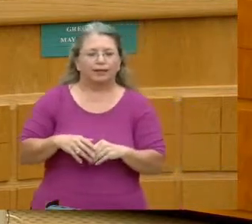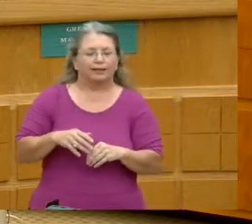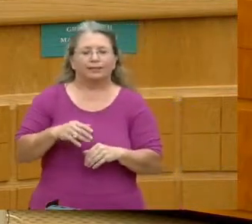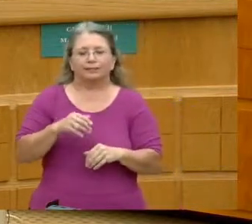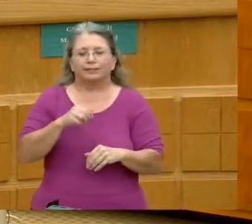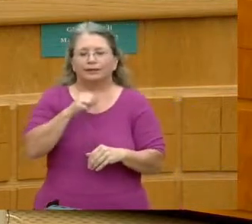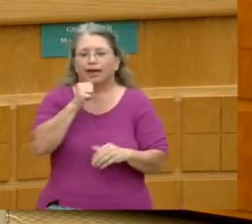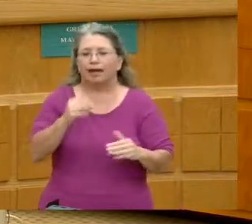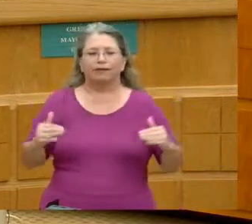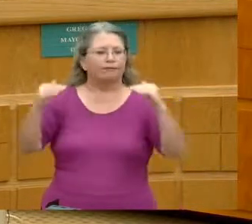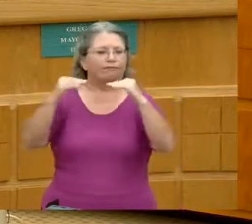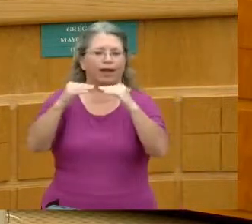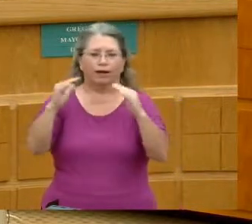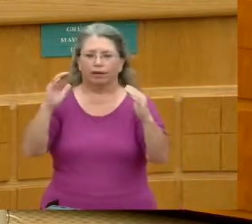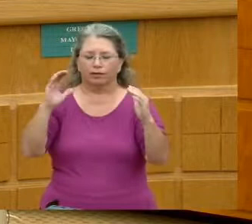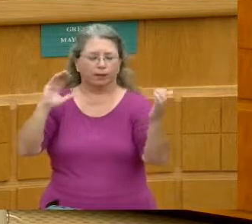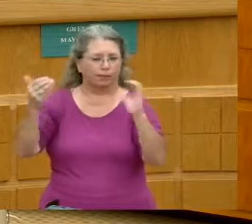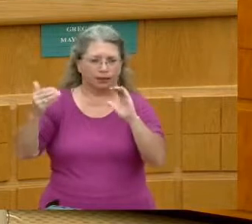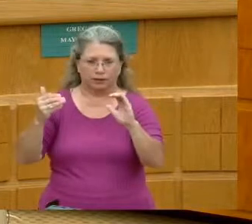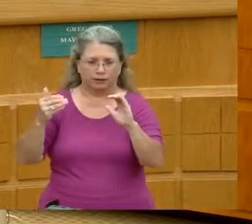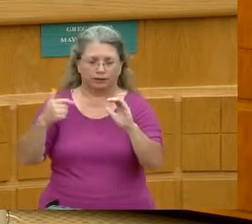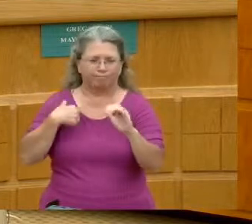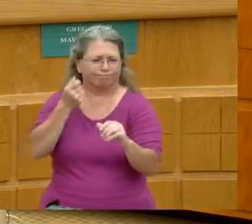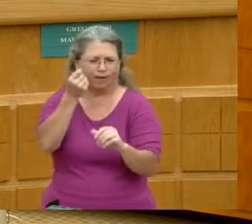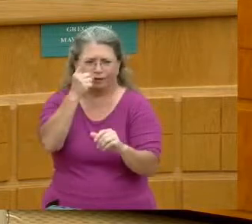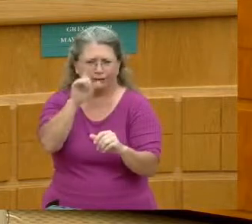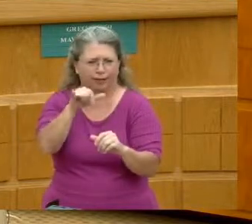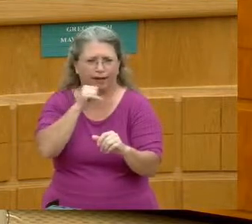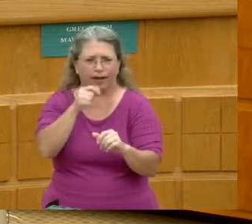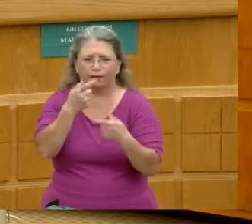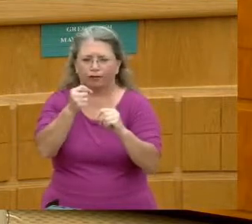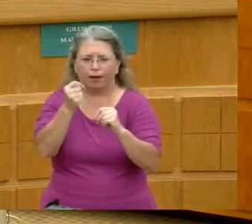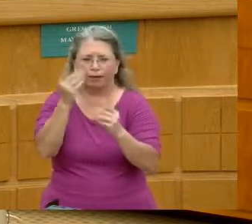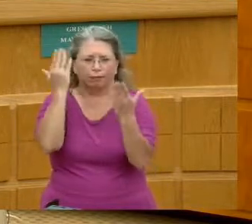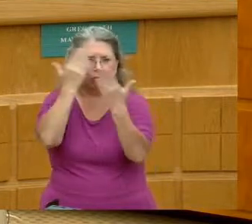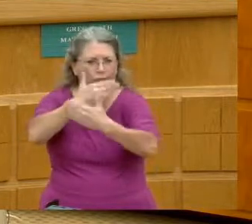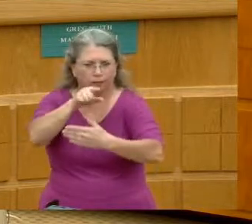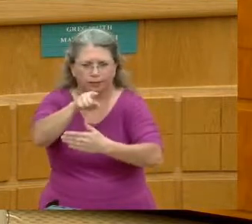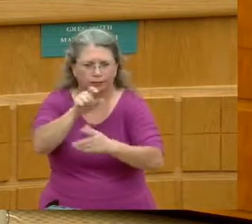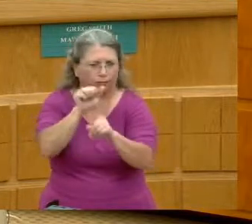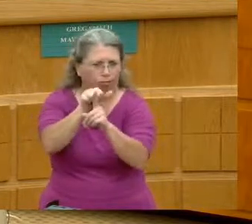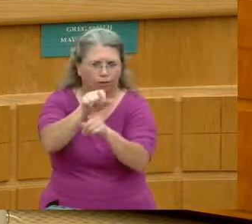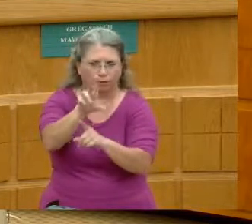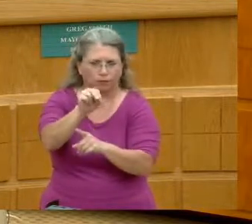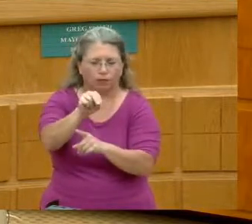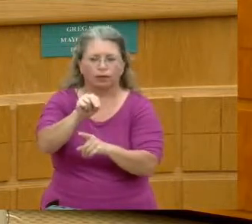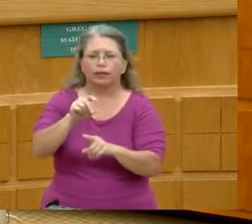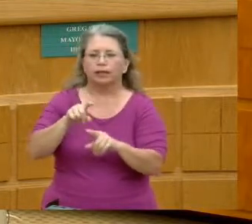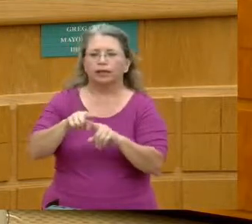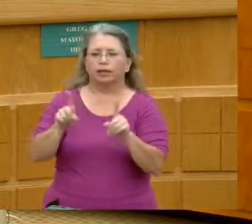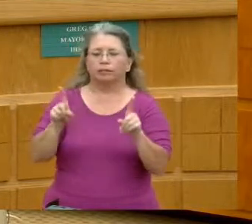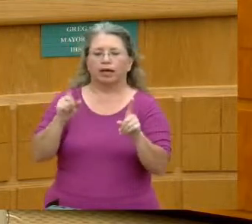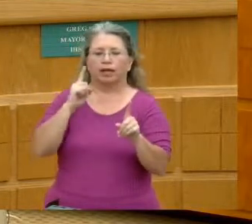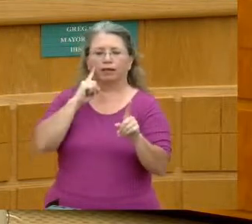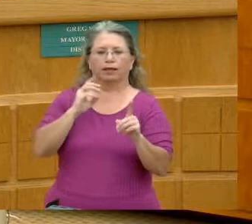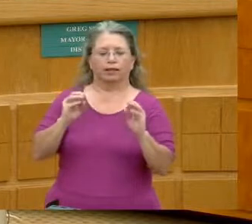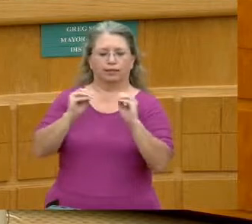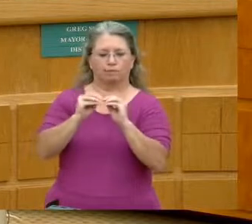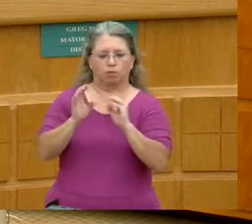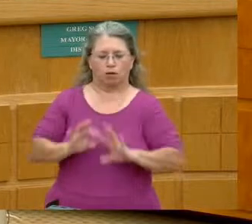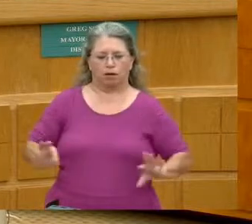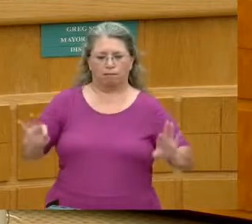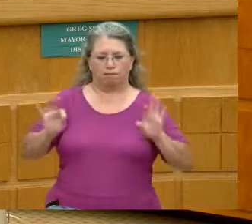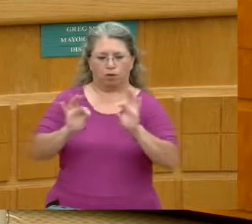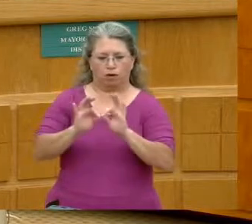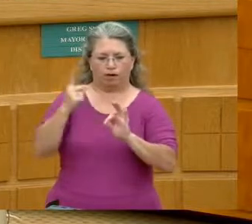pull the wool over your eyes. And what I've seen on the news, as Texas becomes more of a focus of the national news, I think it's more important for us